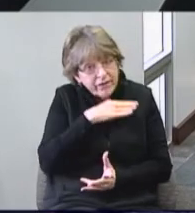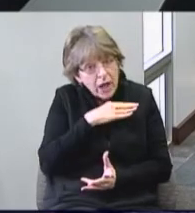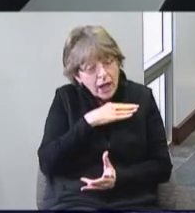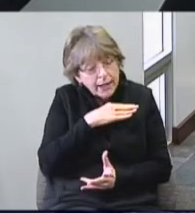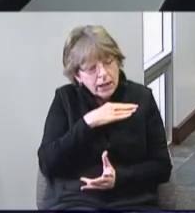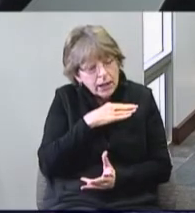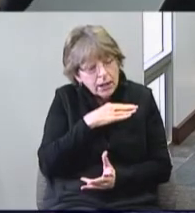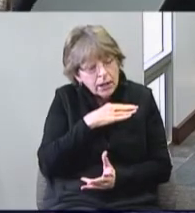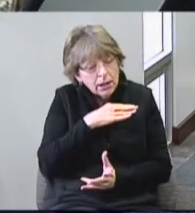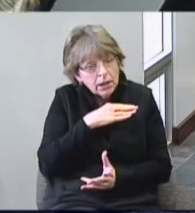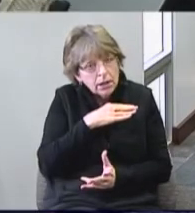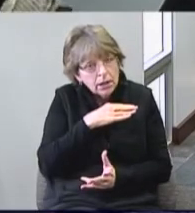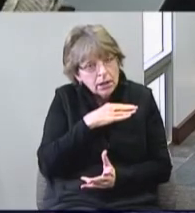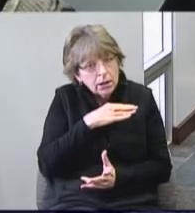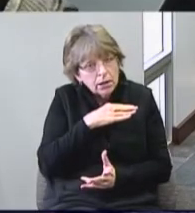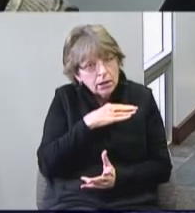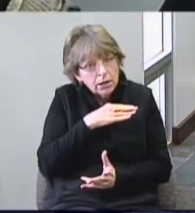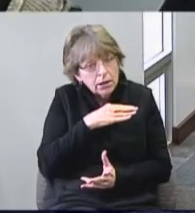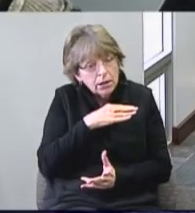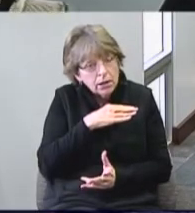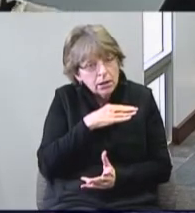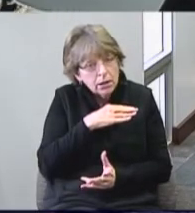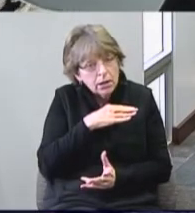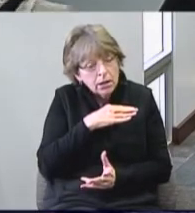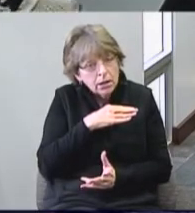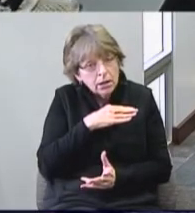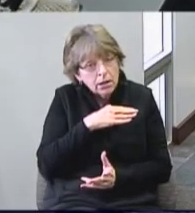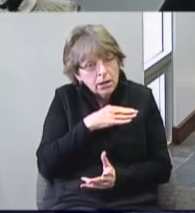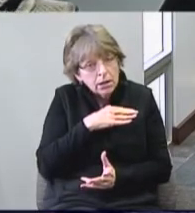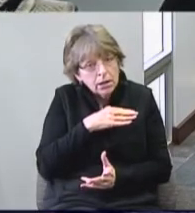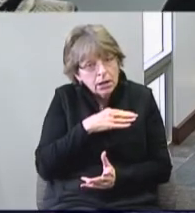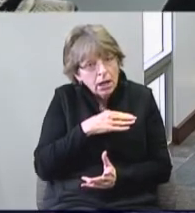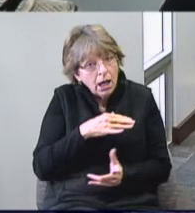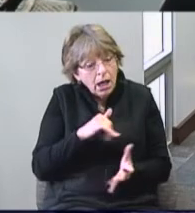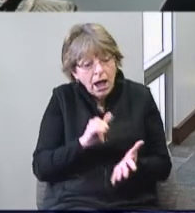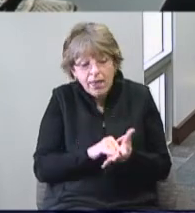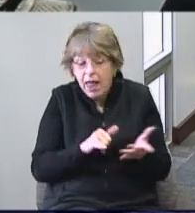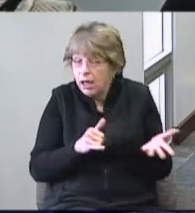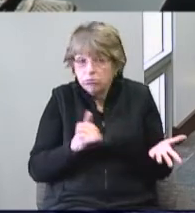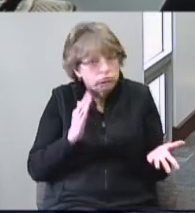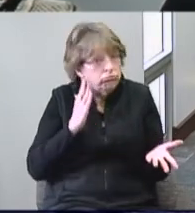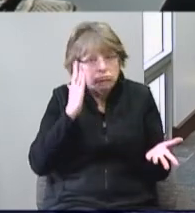committed a Brady Giglio matter that he was not going to be used in the future.